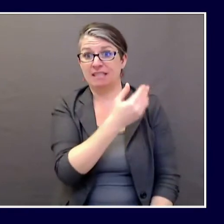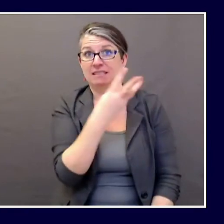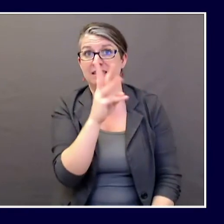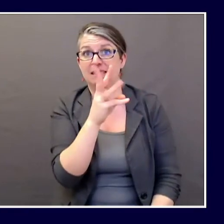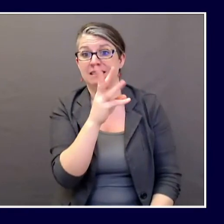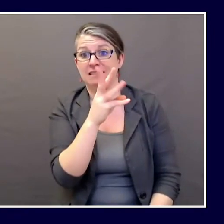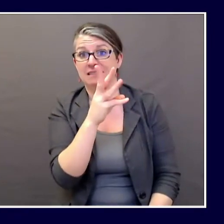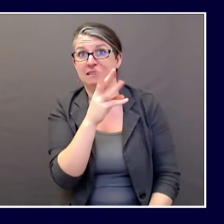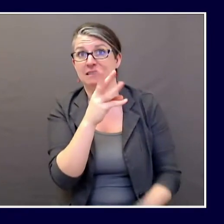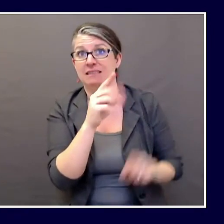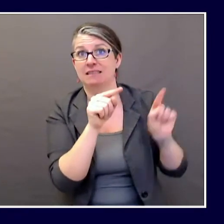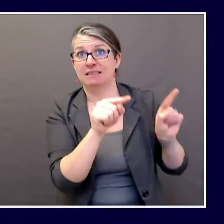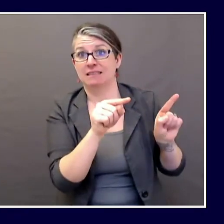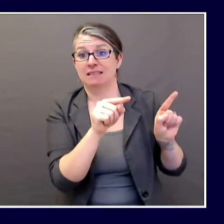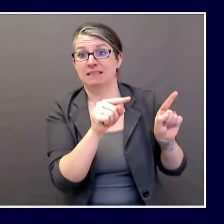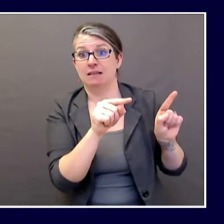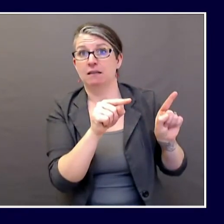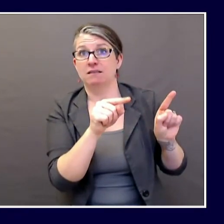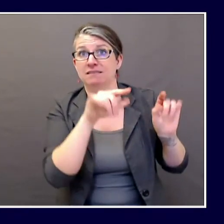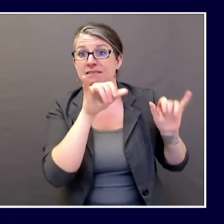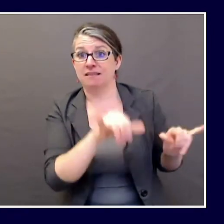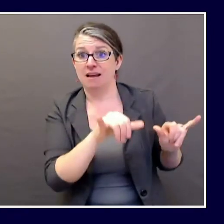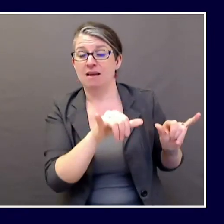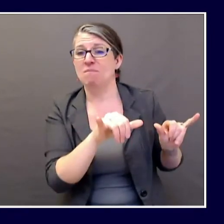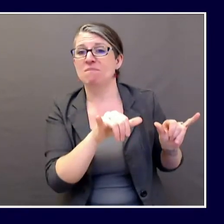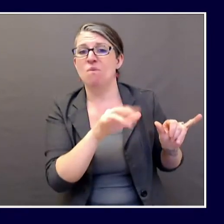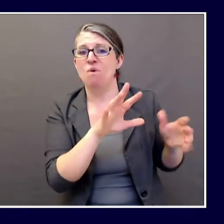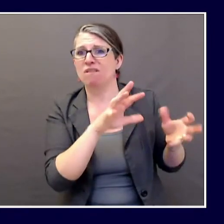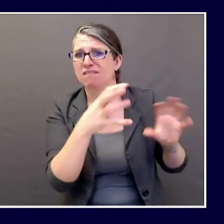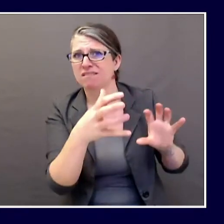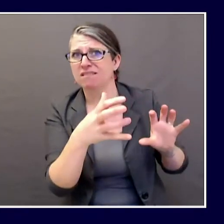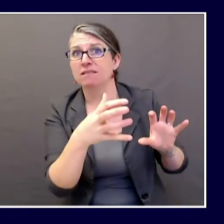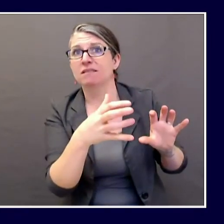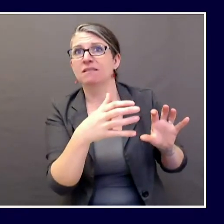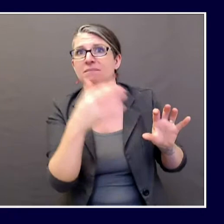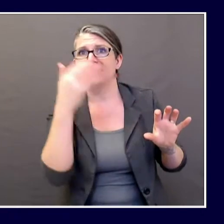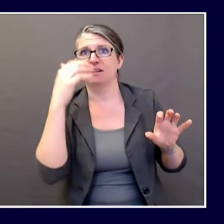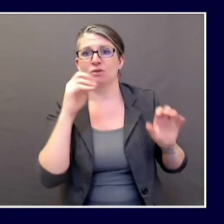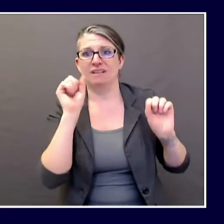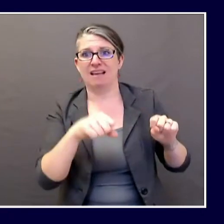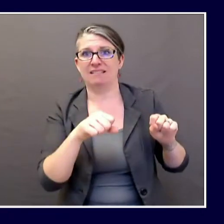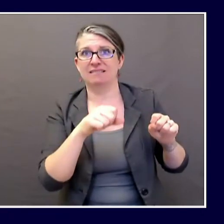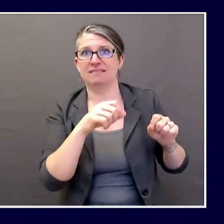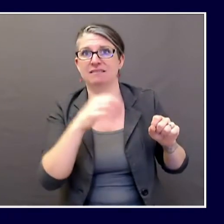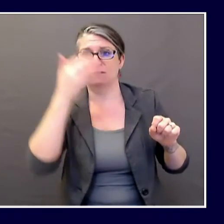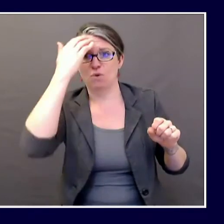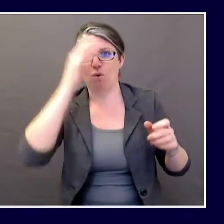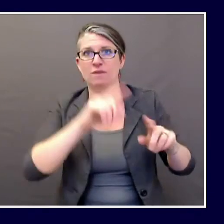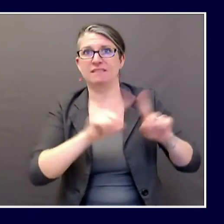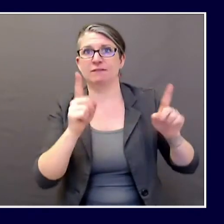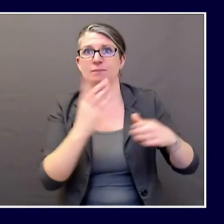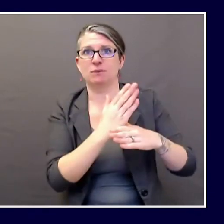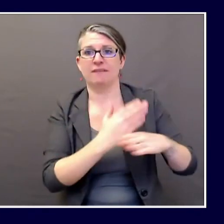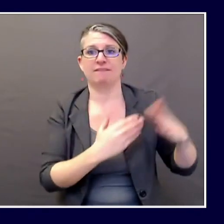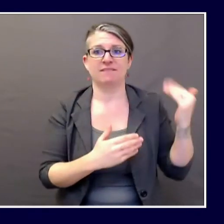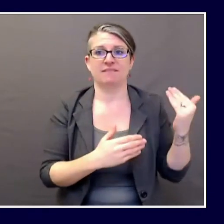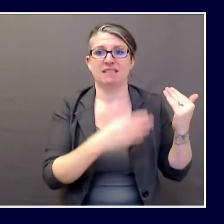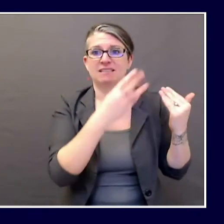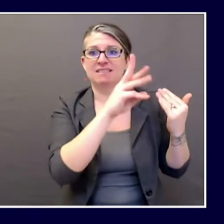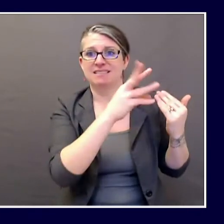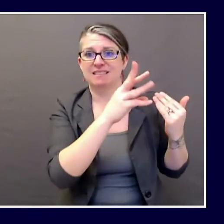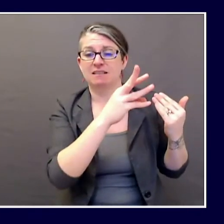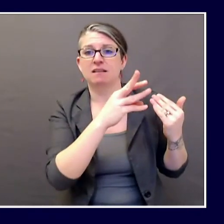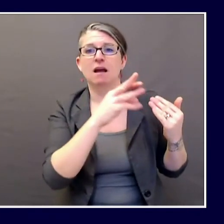per se, but we will make it available. Maybe we'll put a note on the website right above or below the dashboard. I'll try to put it